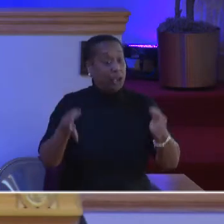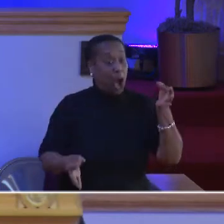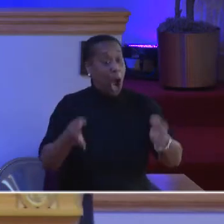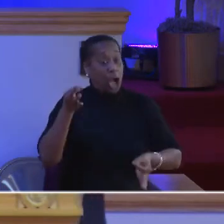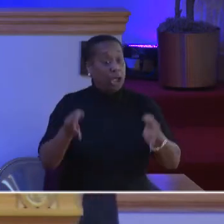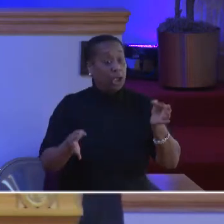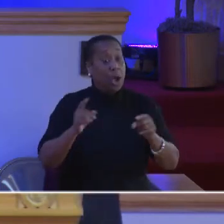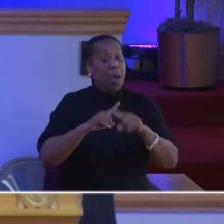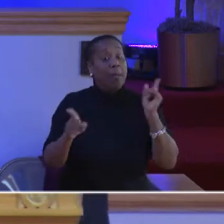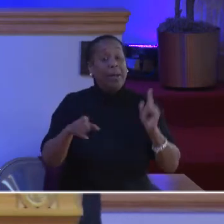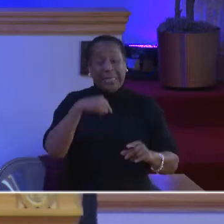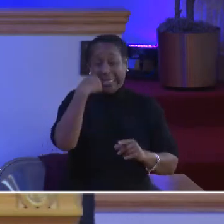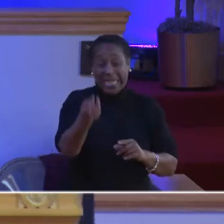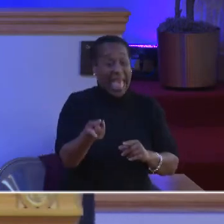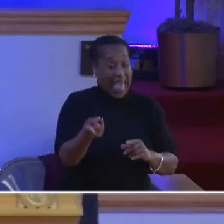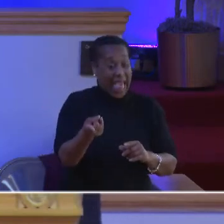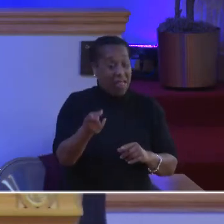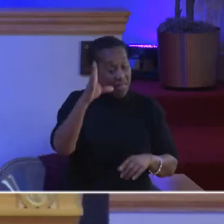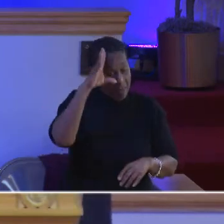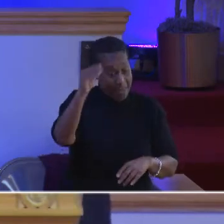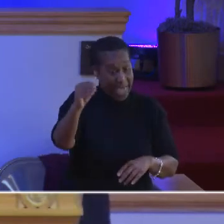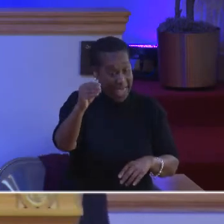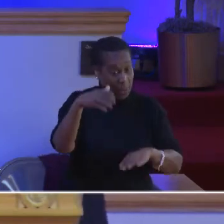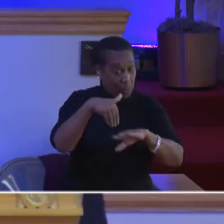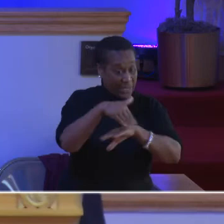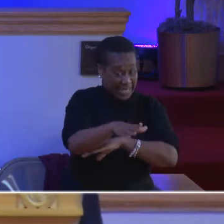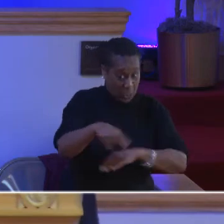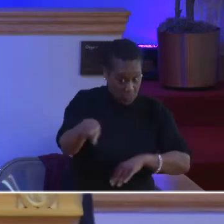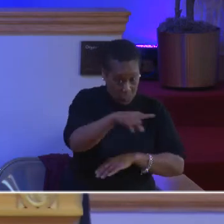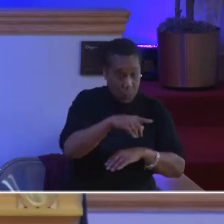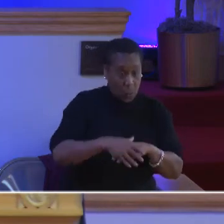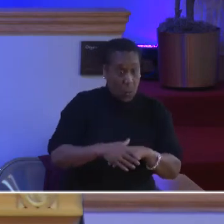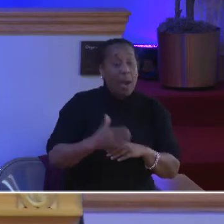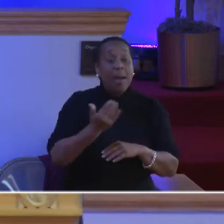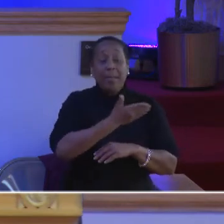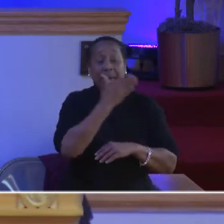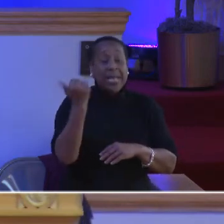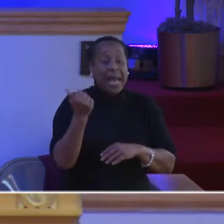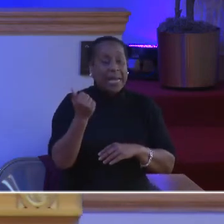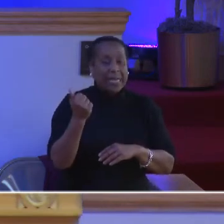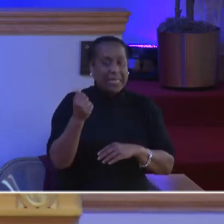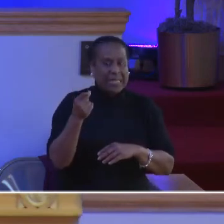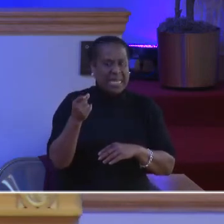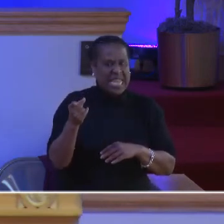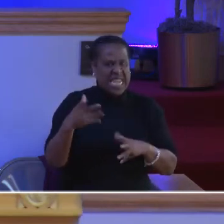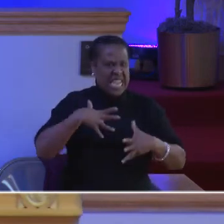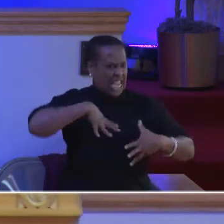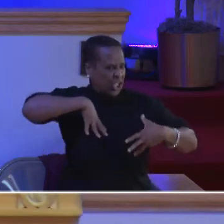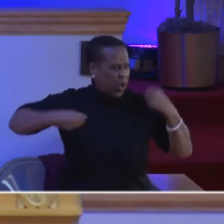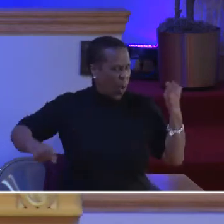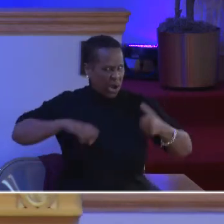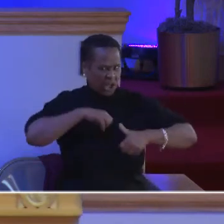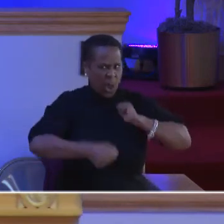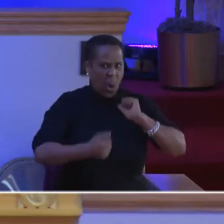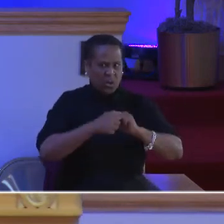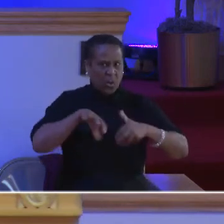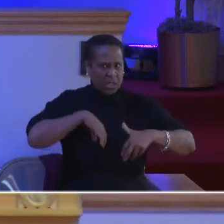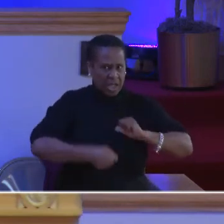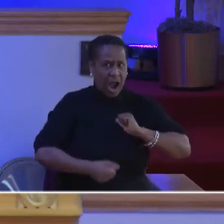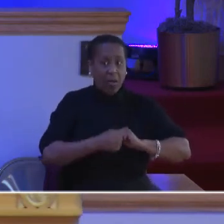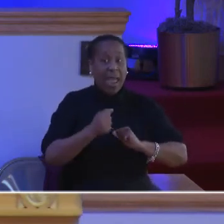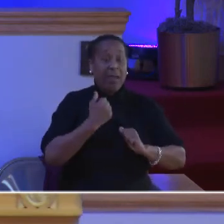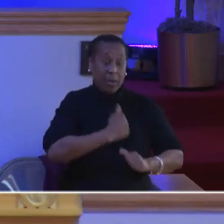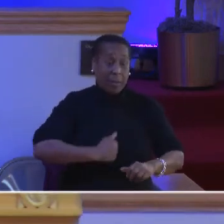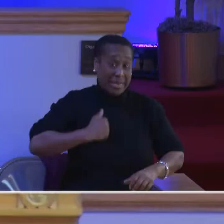but tell the man that sent you, because he tore his clothes in sorrow and